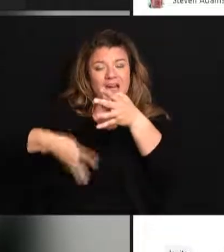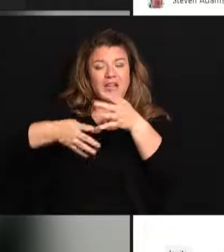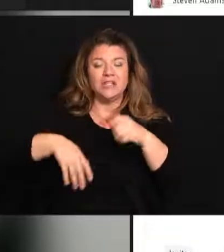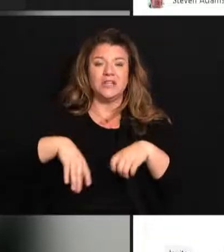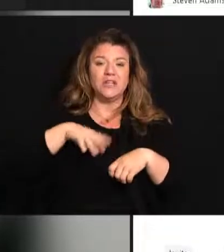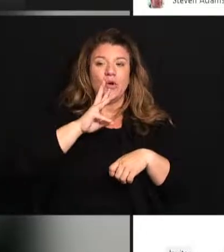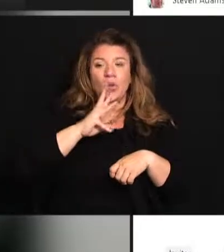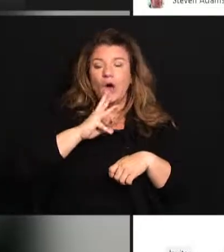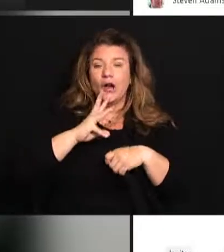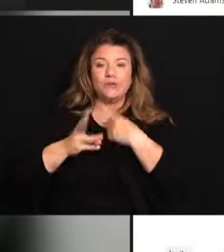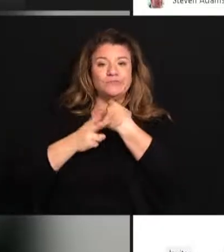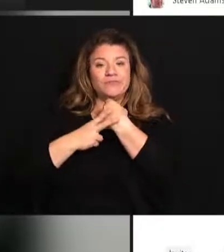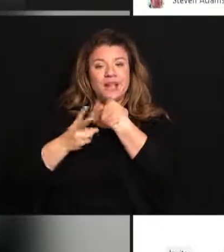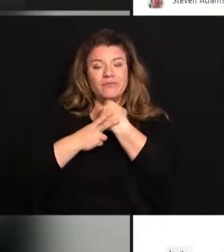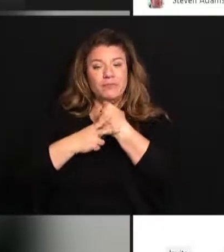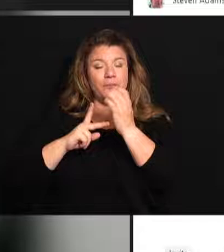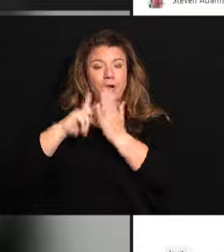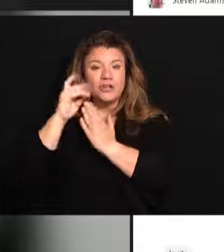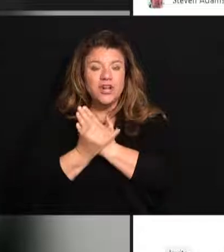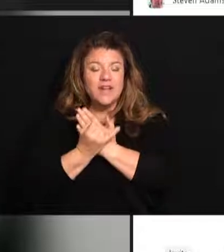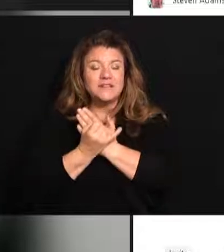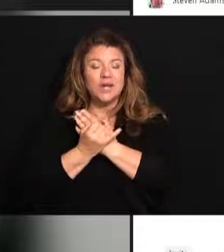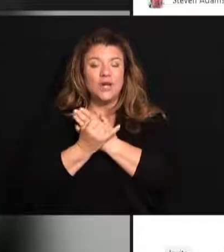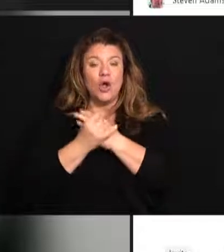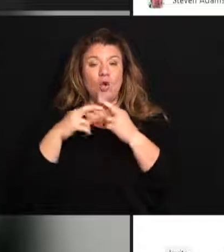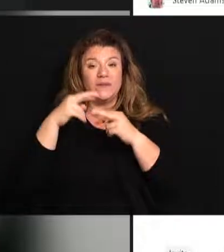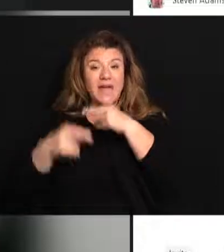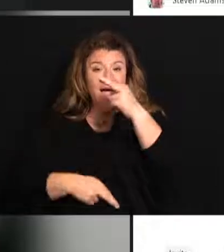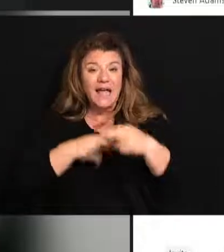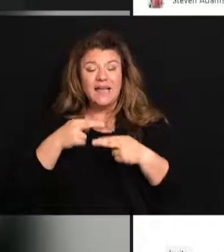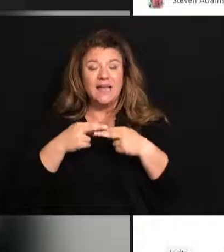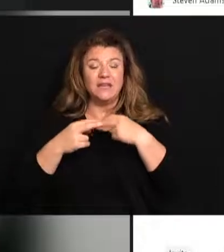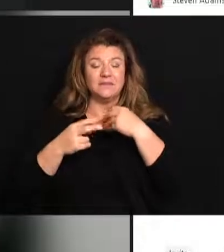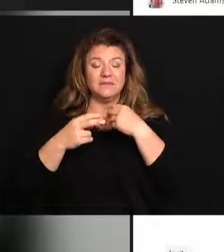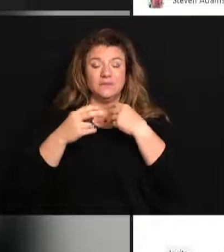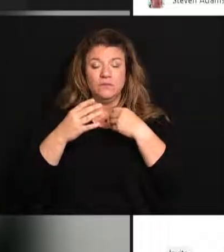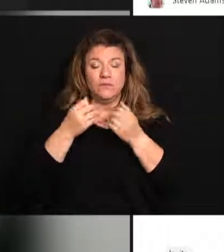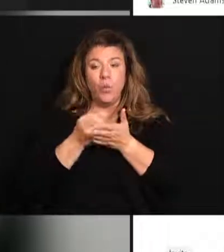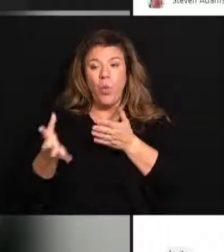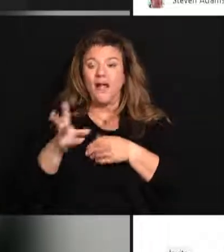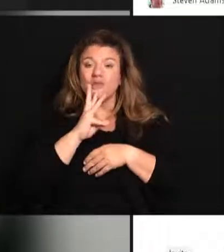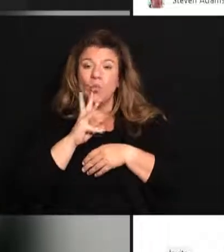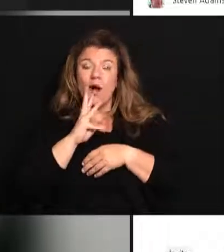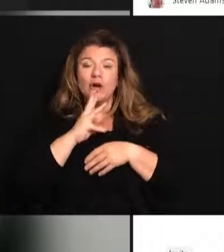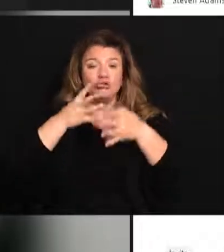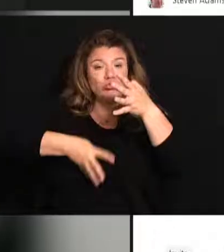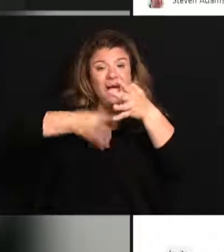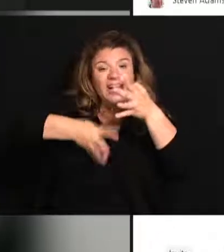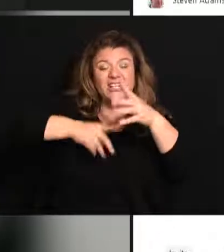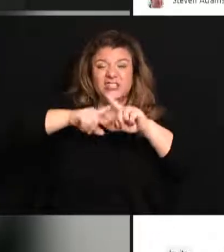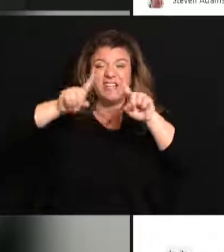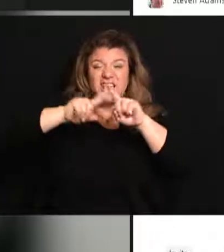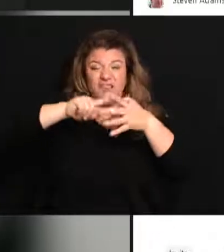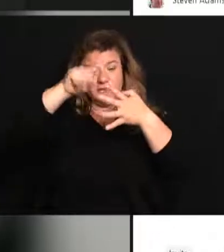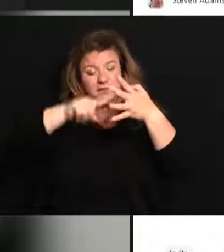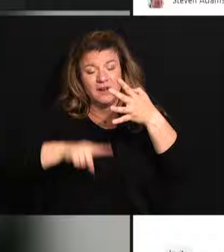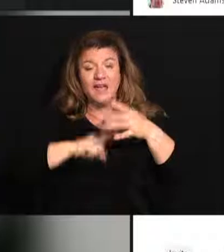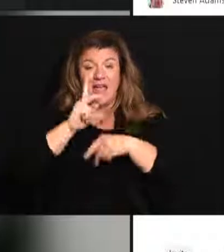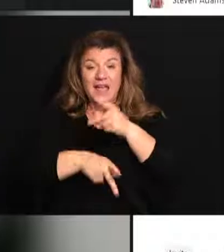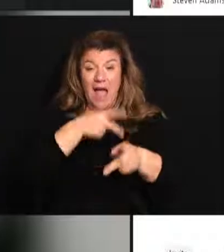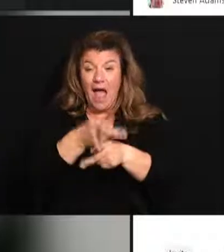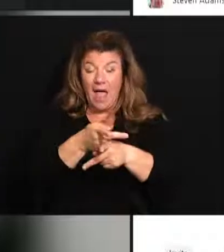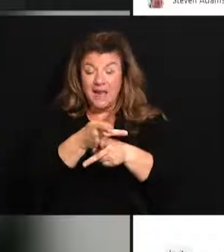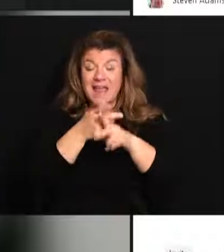watershed projects, recycling of wastewater, stormwater, or subsurface drainage water, things of that nature. In